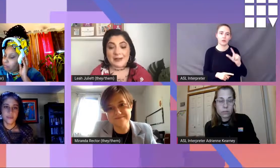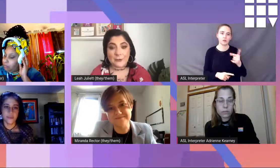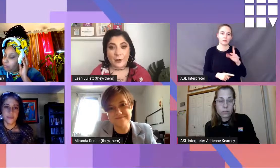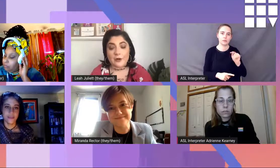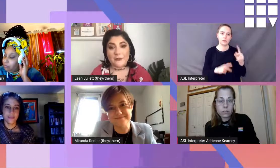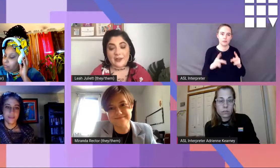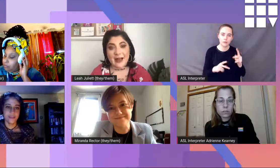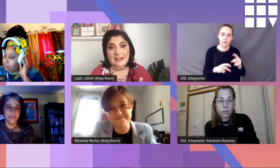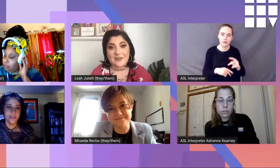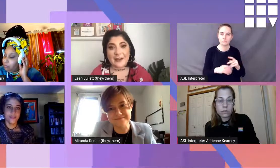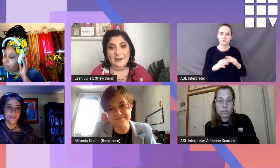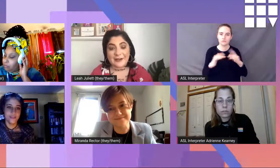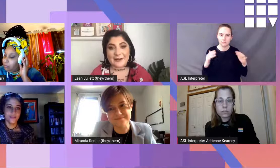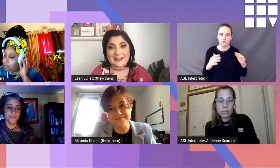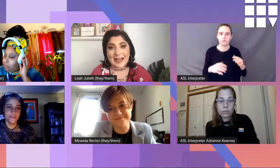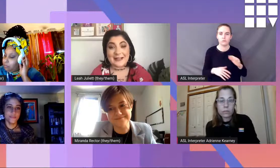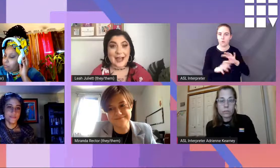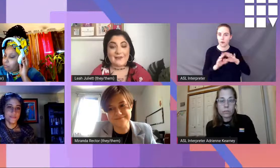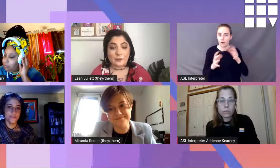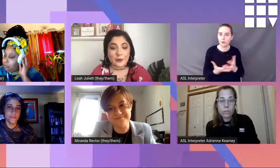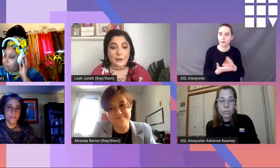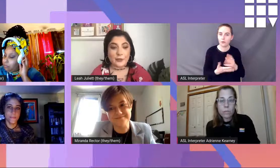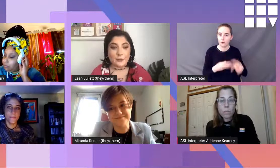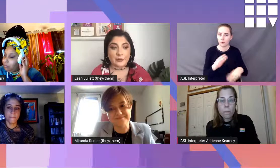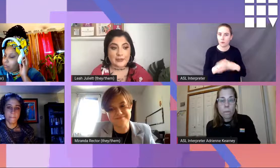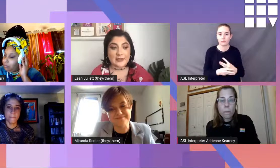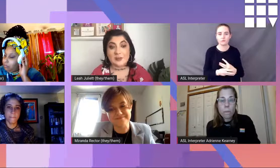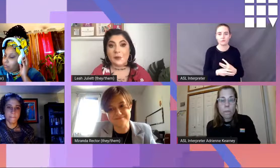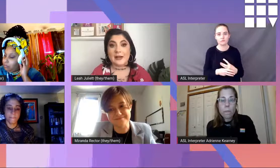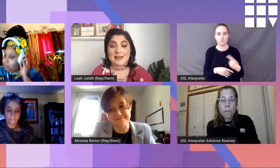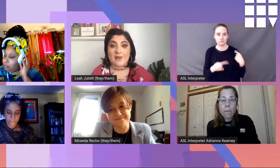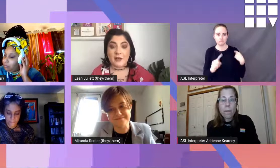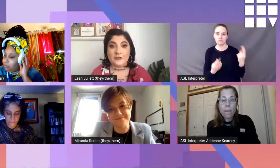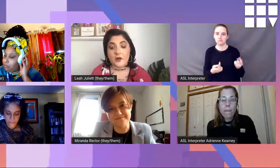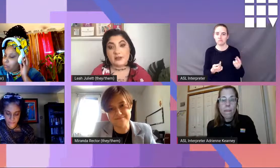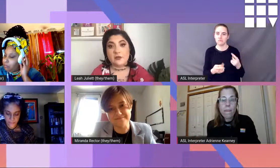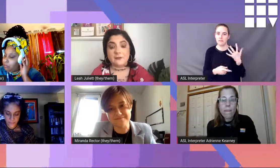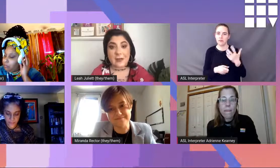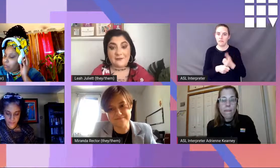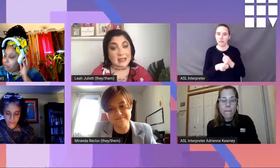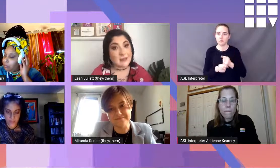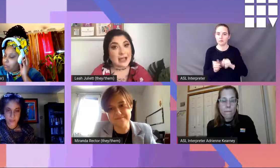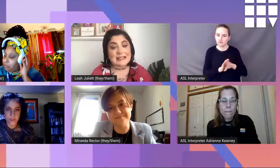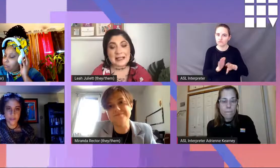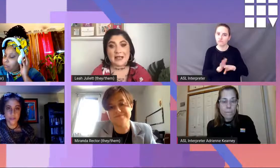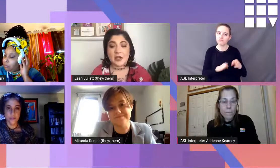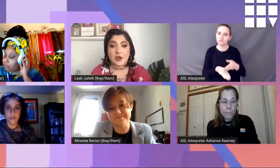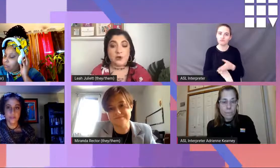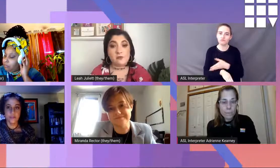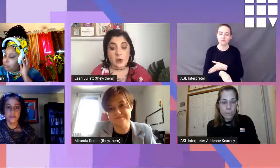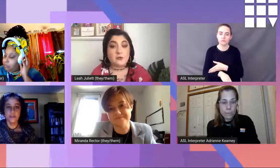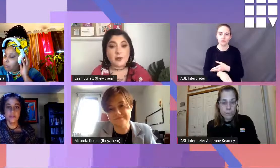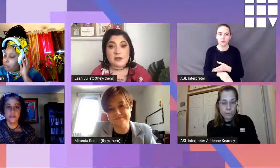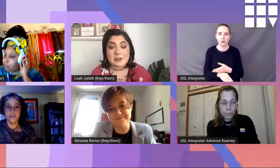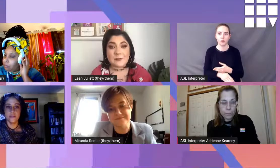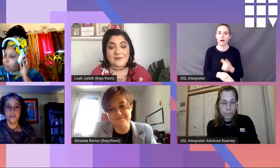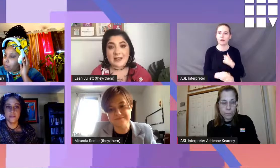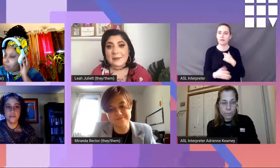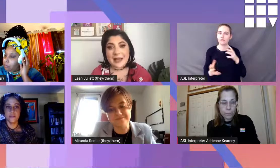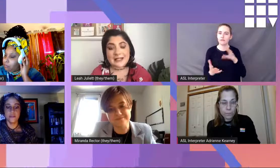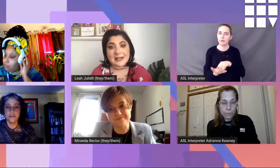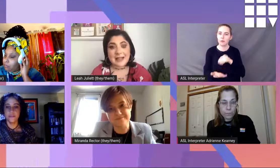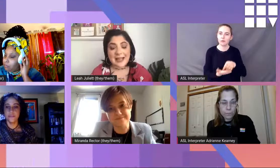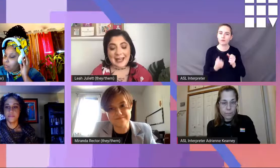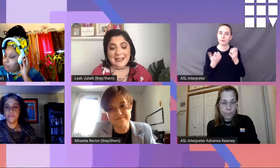it's really grown over the last 5 years. And I've grown through learning the stories of other folks who've been victimized and who've known folks who have